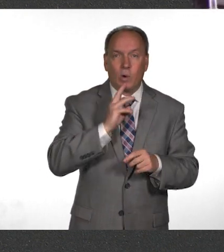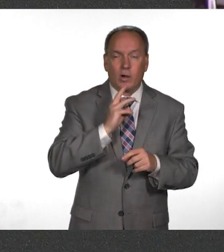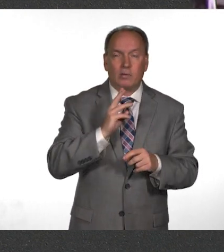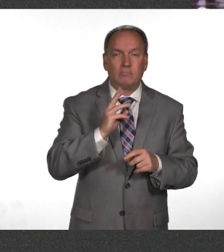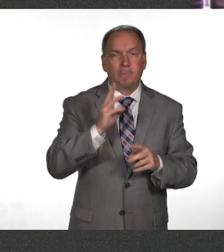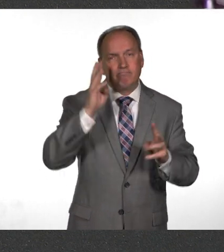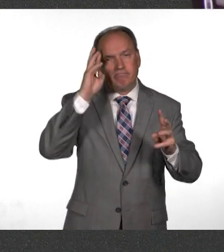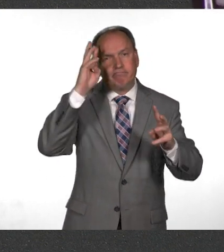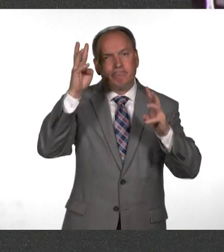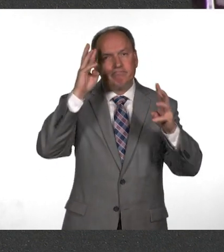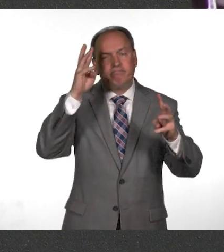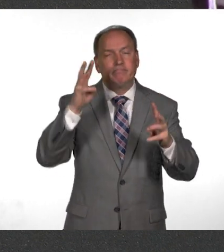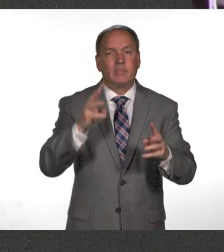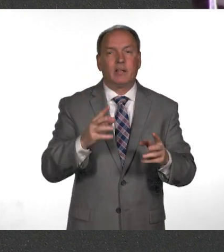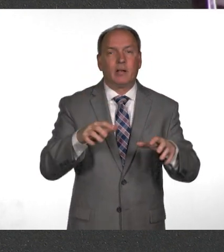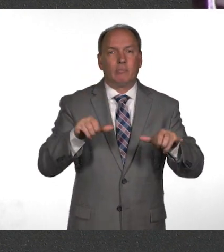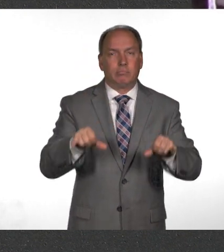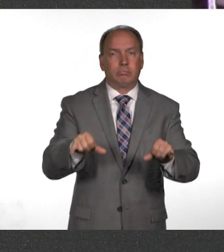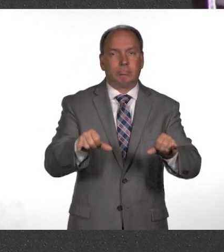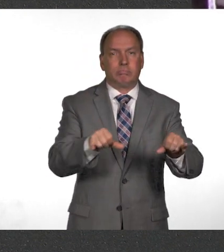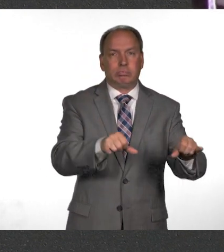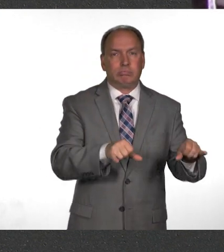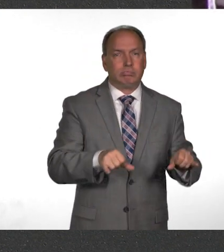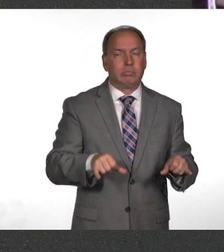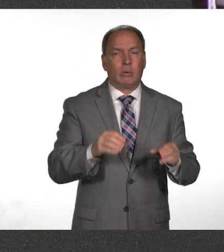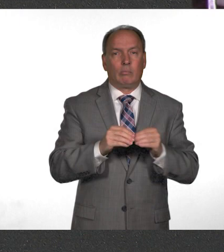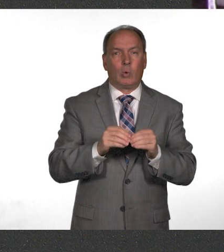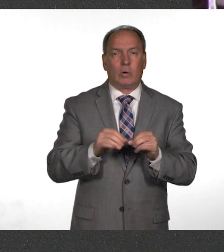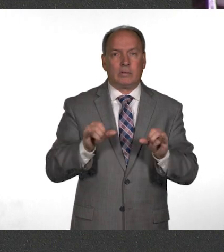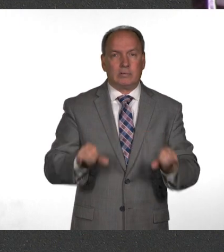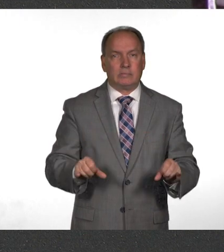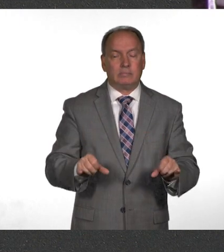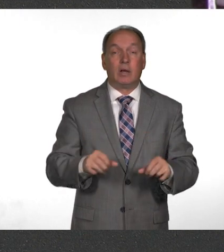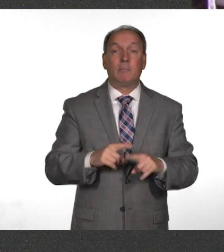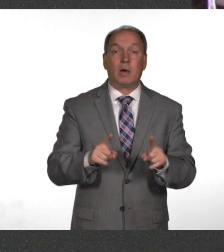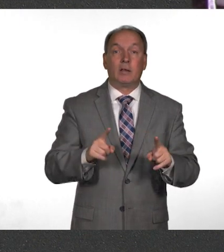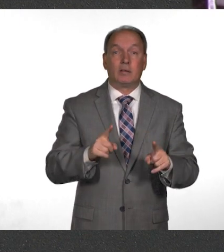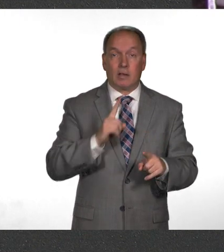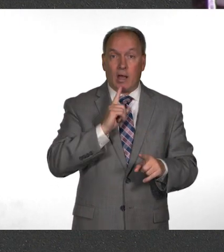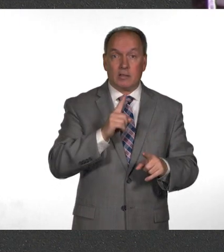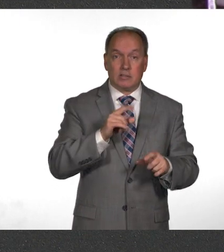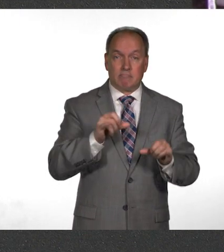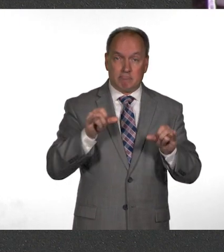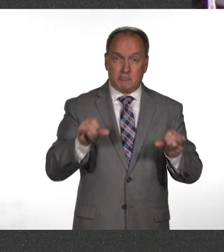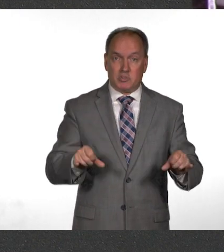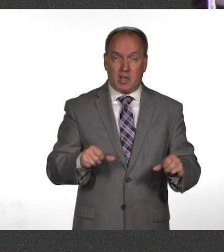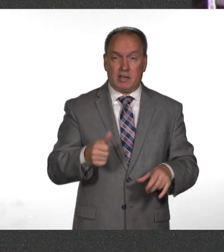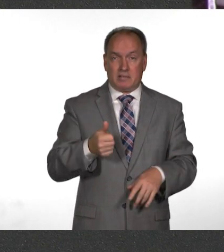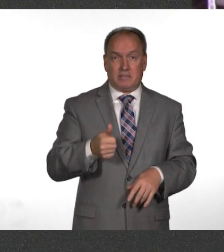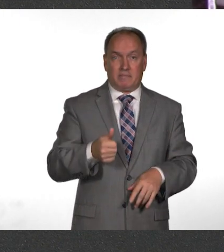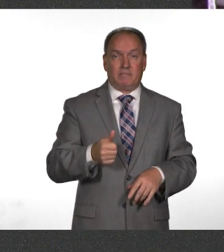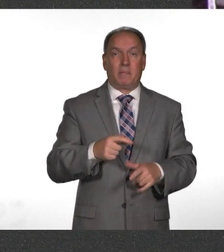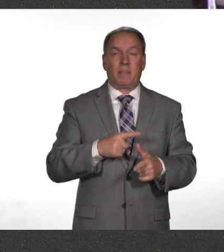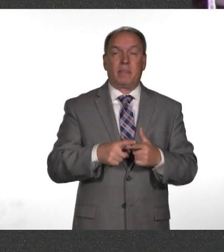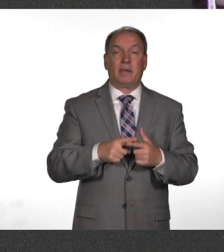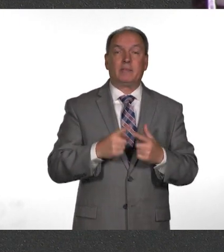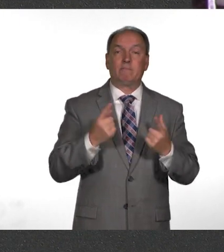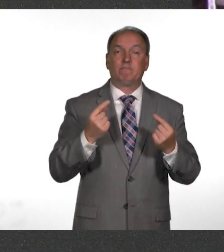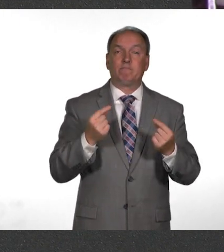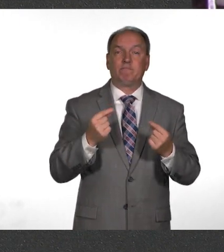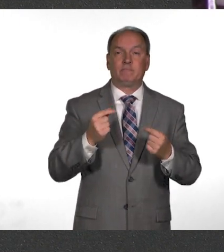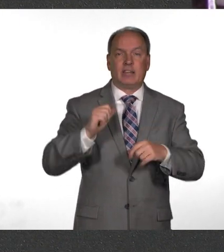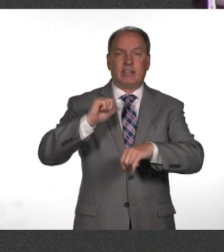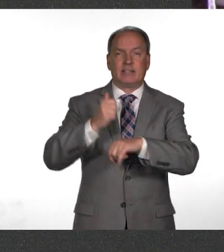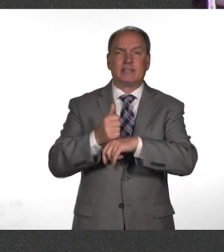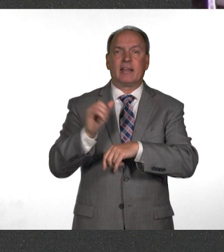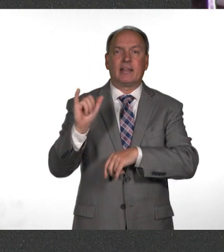in, and that will make them sit more like in a more stable way. But these actually stay pretty well. And then what you do is you set them up